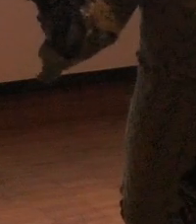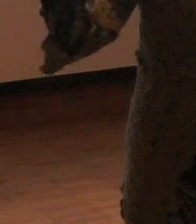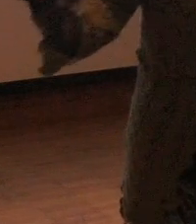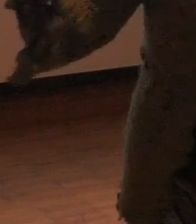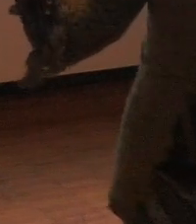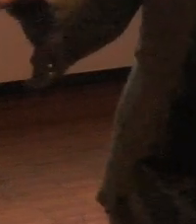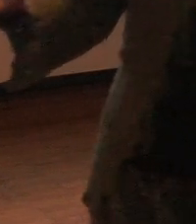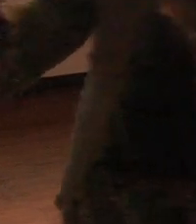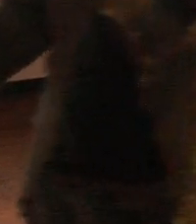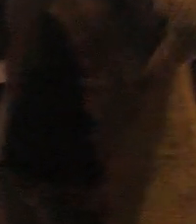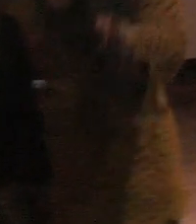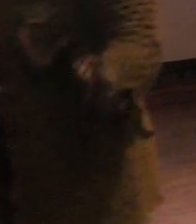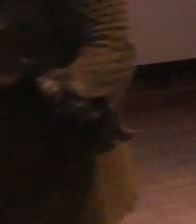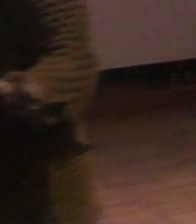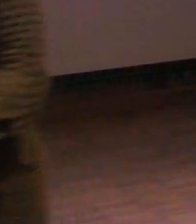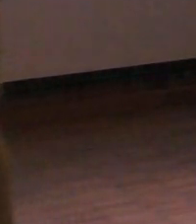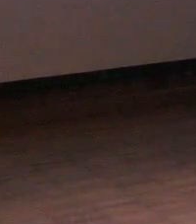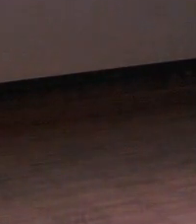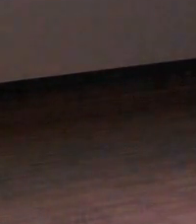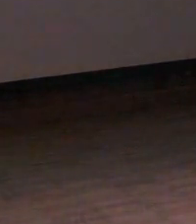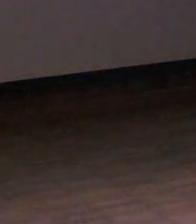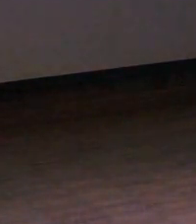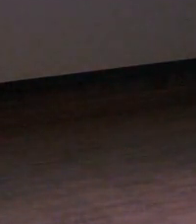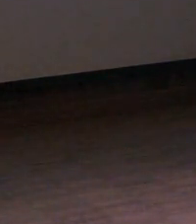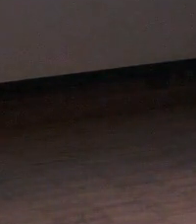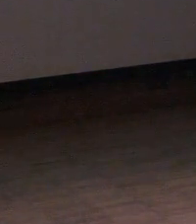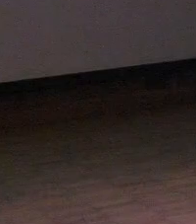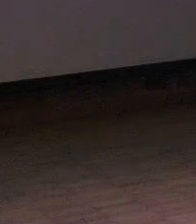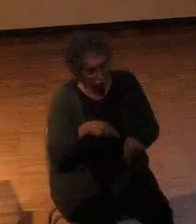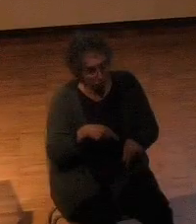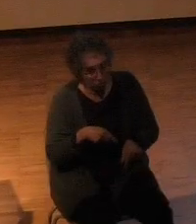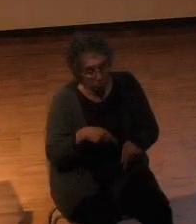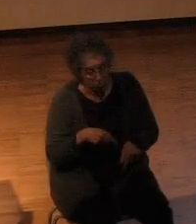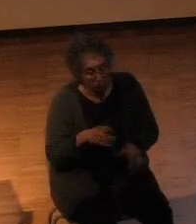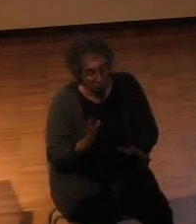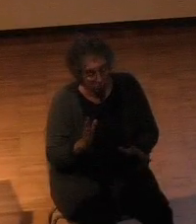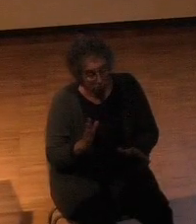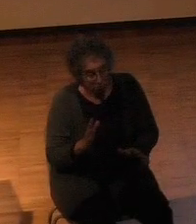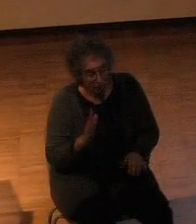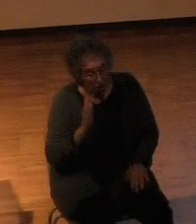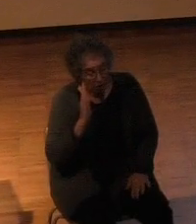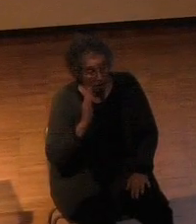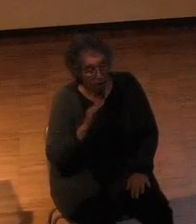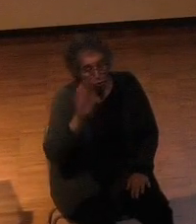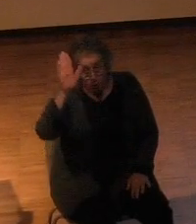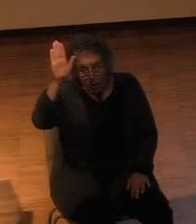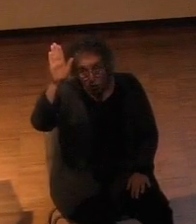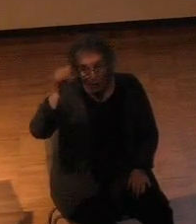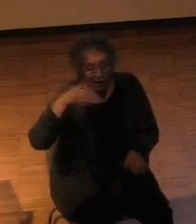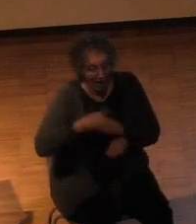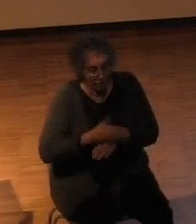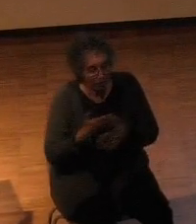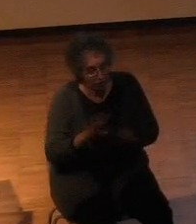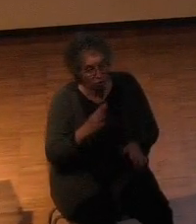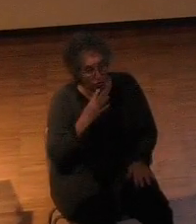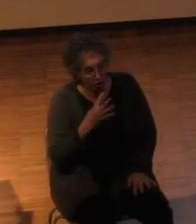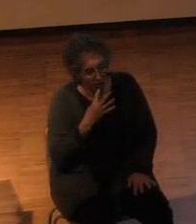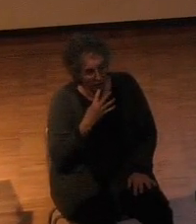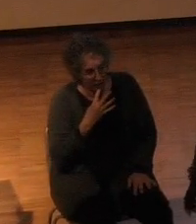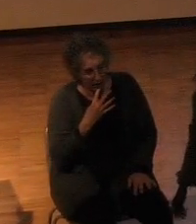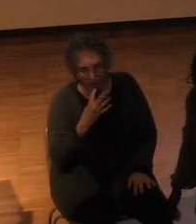Yeah, well, I don't have time. I want you to take time for what I'm doing. That's a good answer, though. And I will. You can raise your hand after I finish talking.